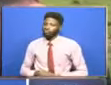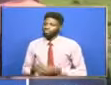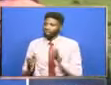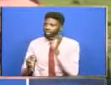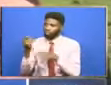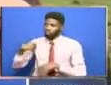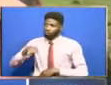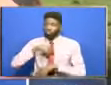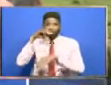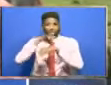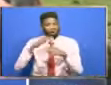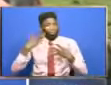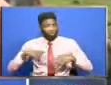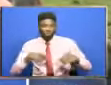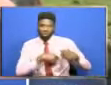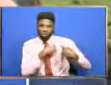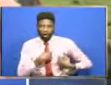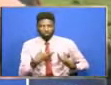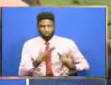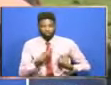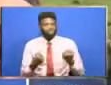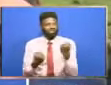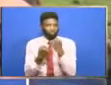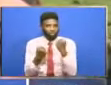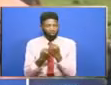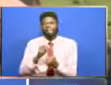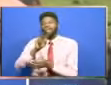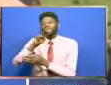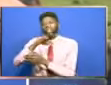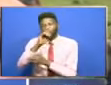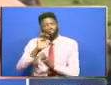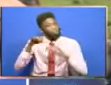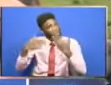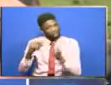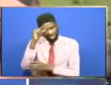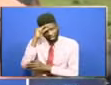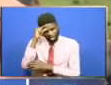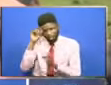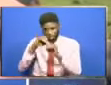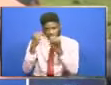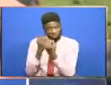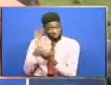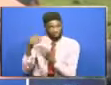and governmental or non-governmental organizations to support